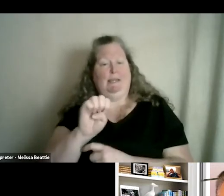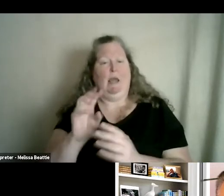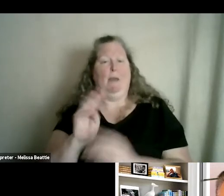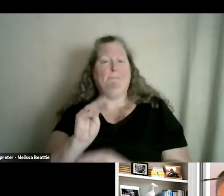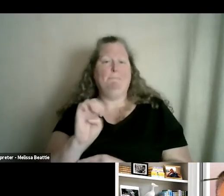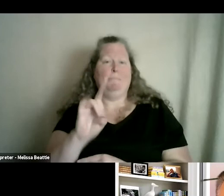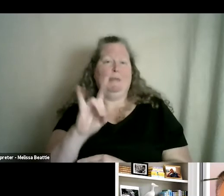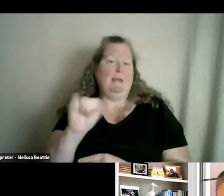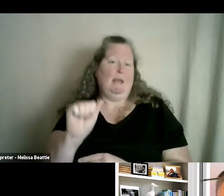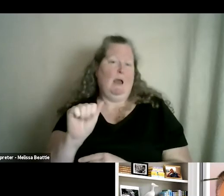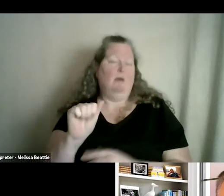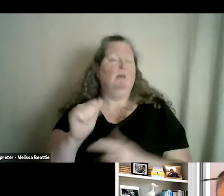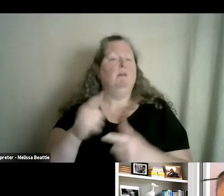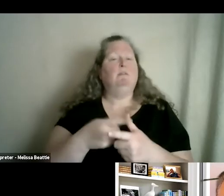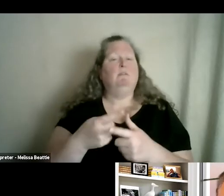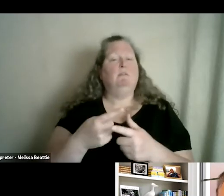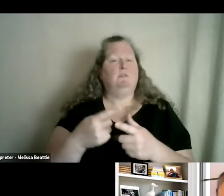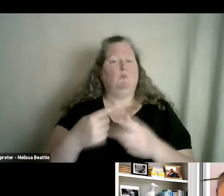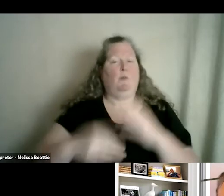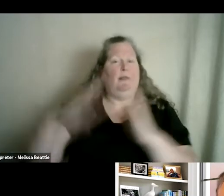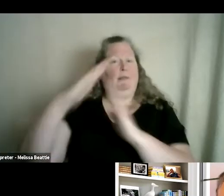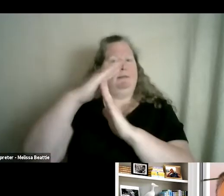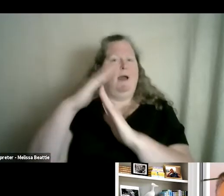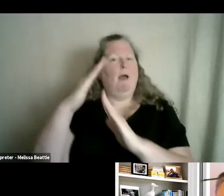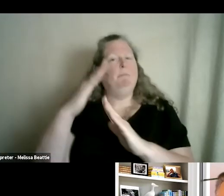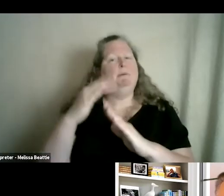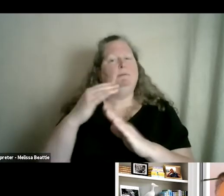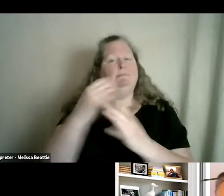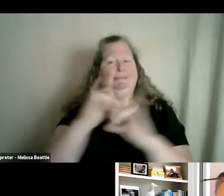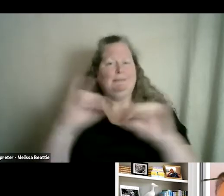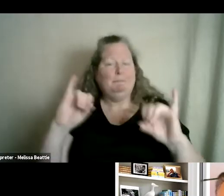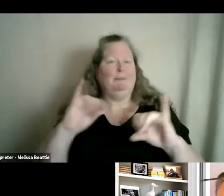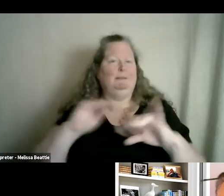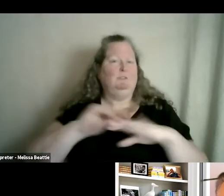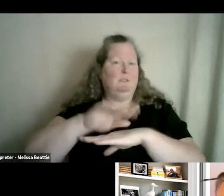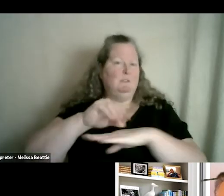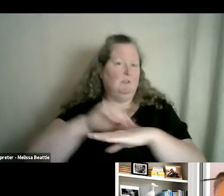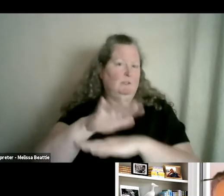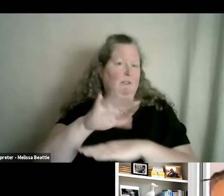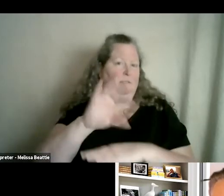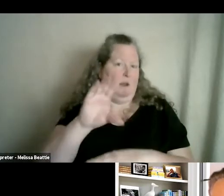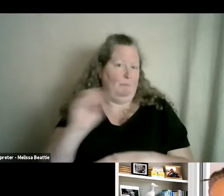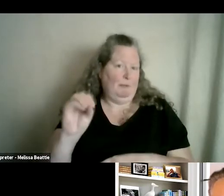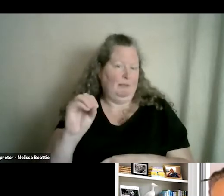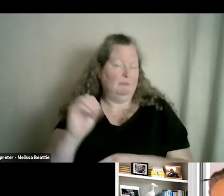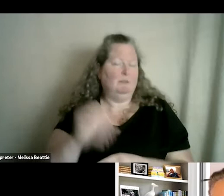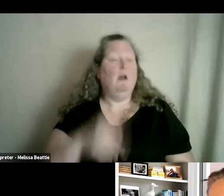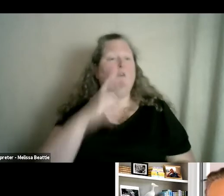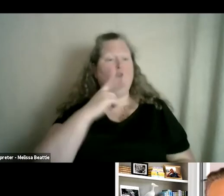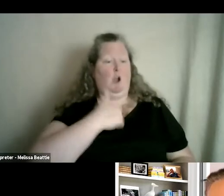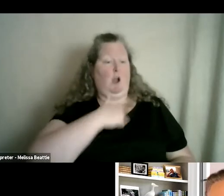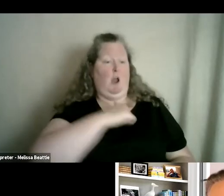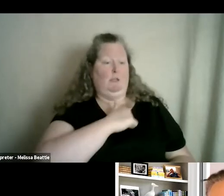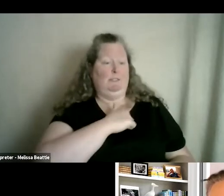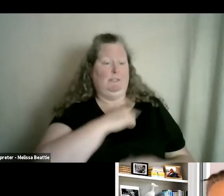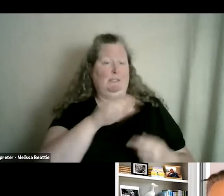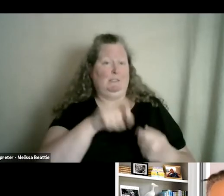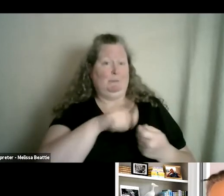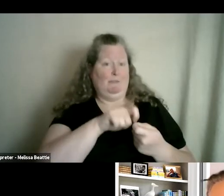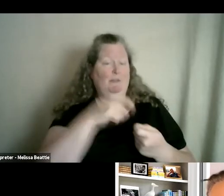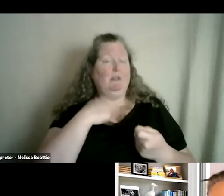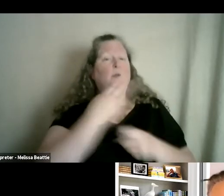premier independent consulting firms in the country for this work. For us specifically, we use Chris's